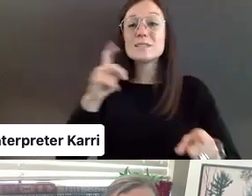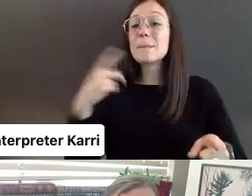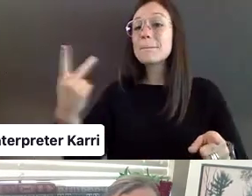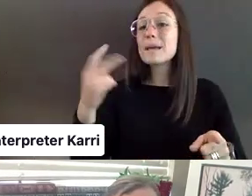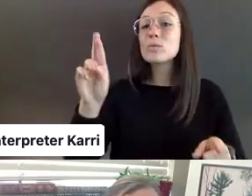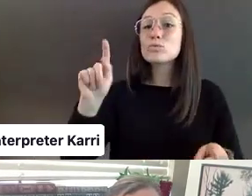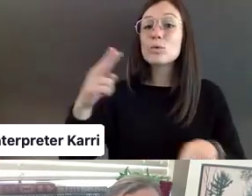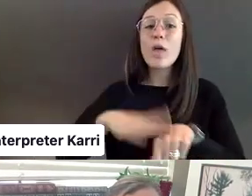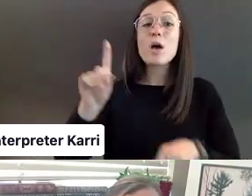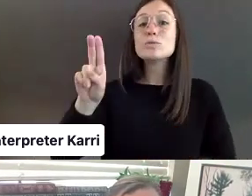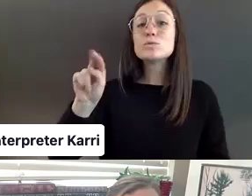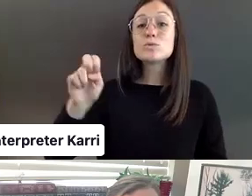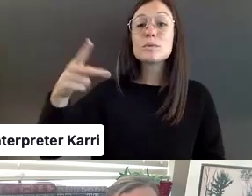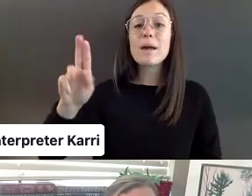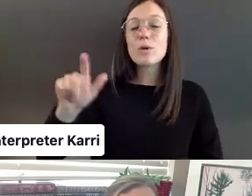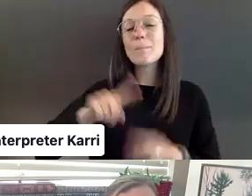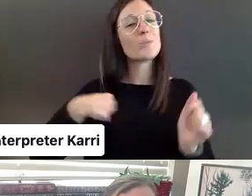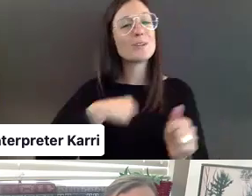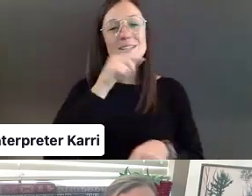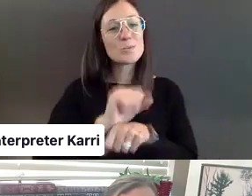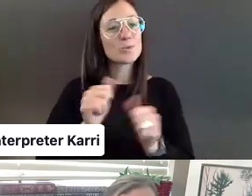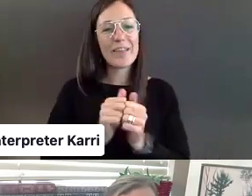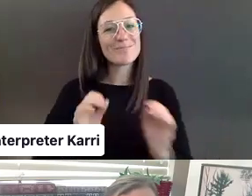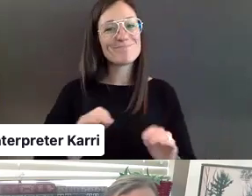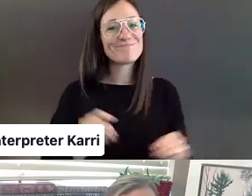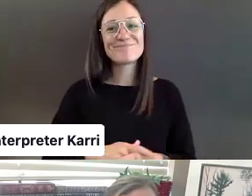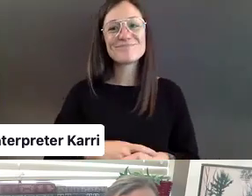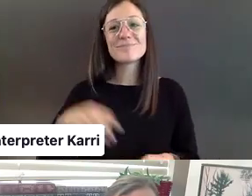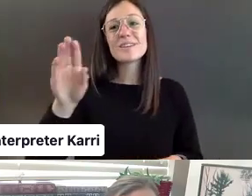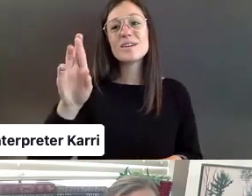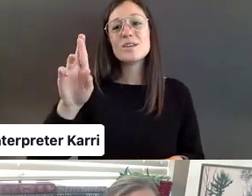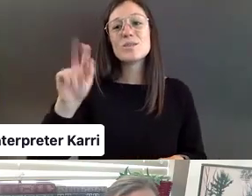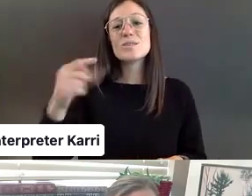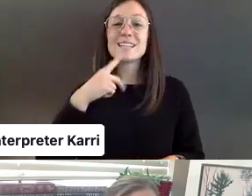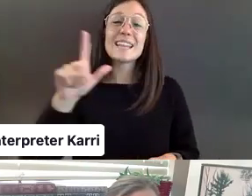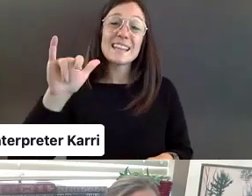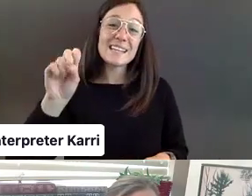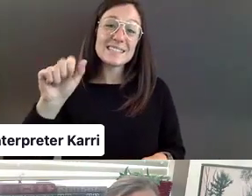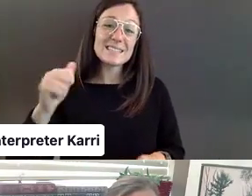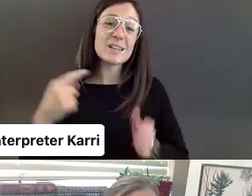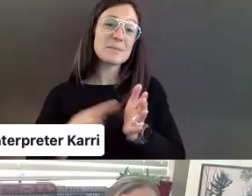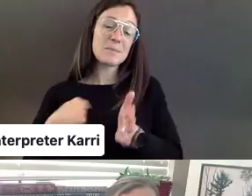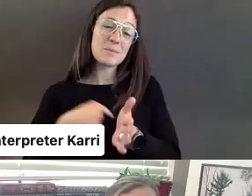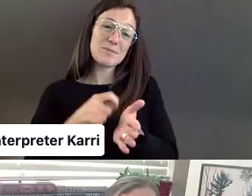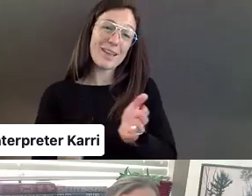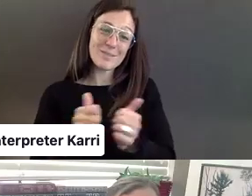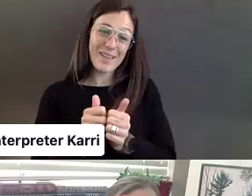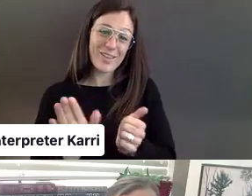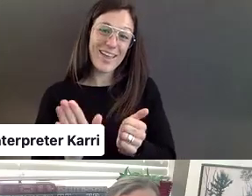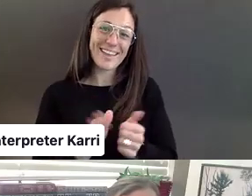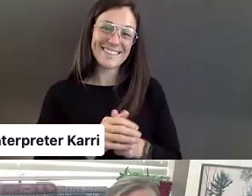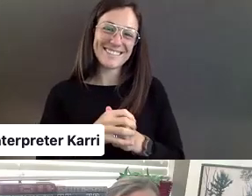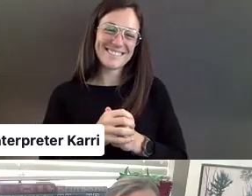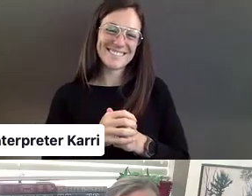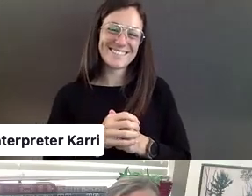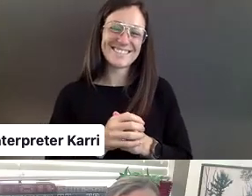Doom Patrol, but definitely did not work together. Yeah. Lisa and I sometimes write together. Try.